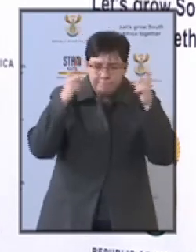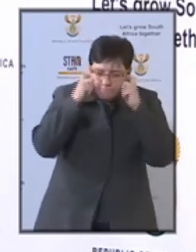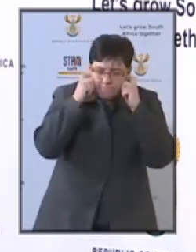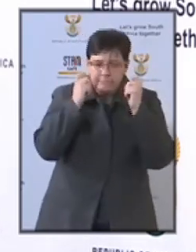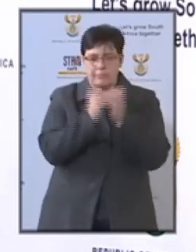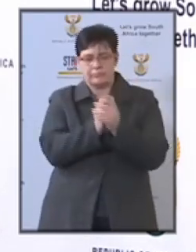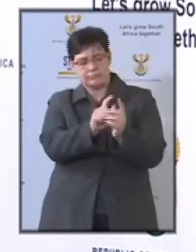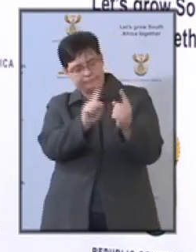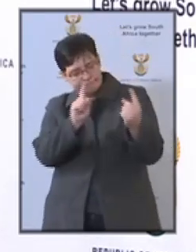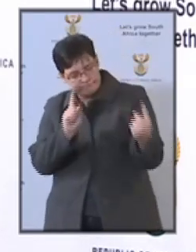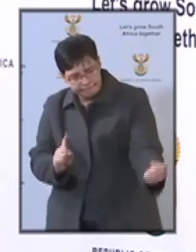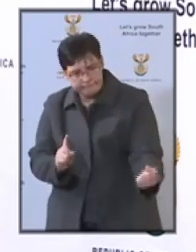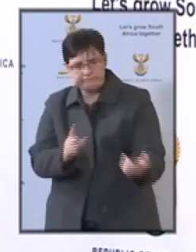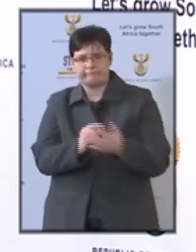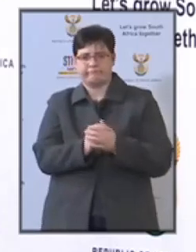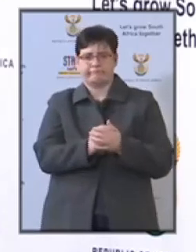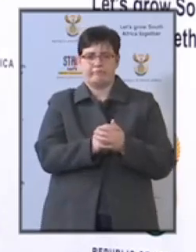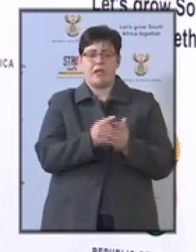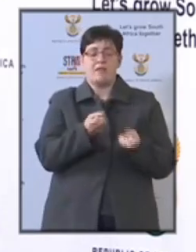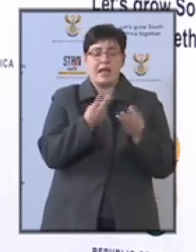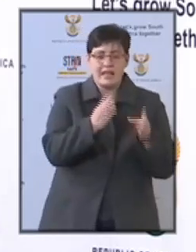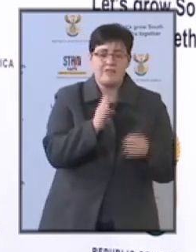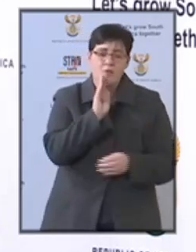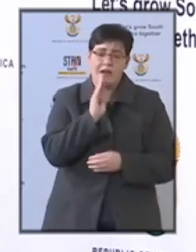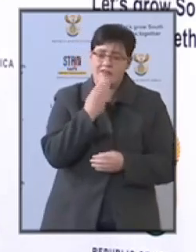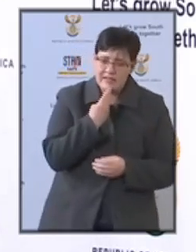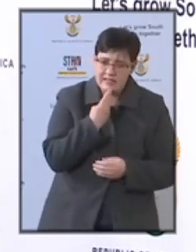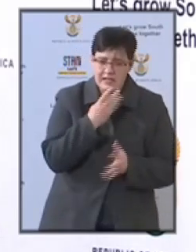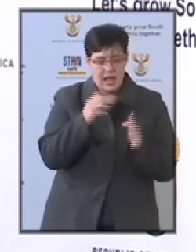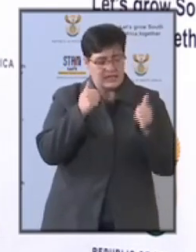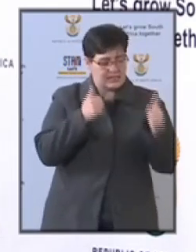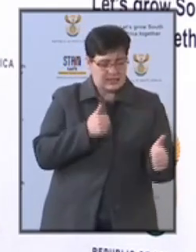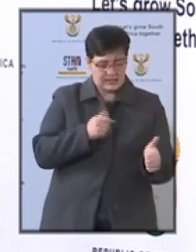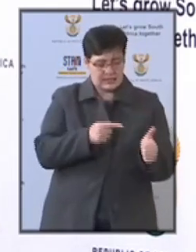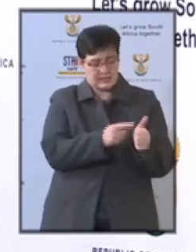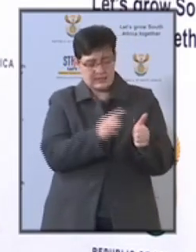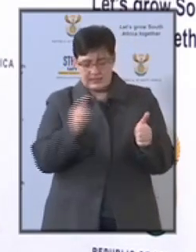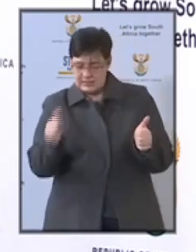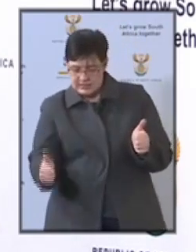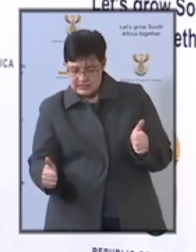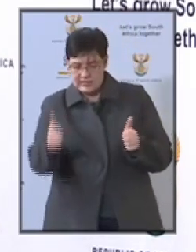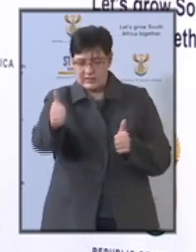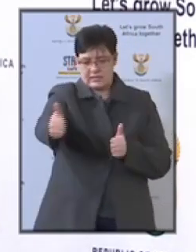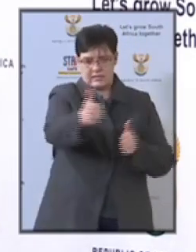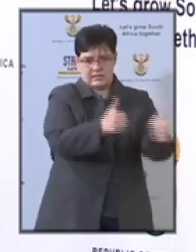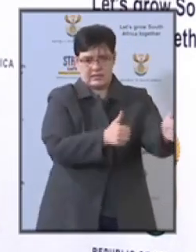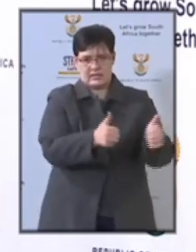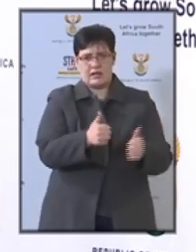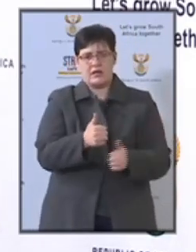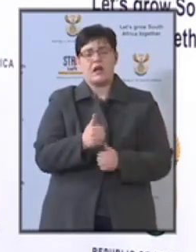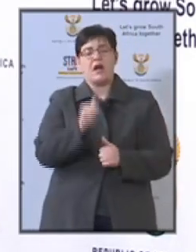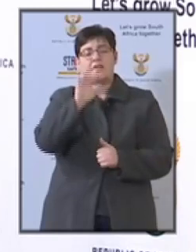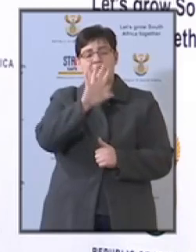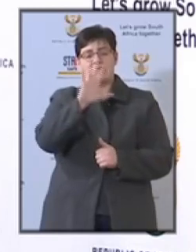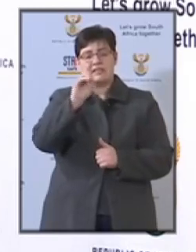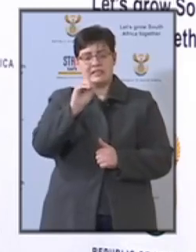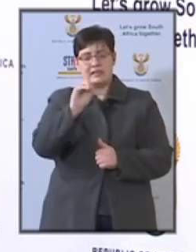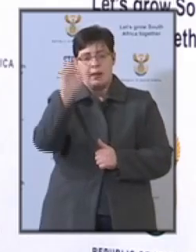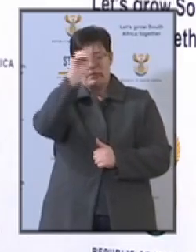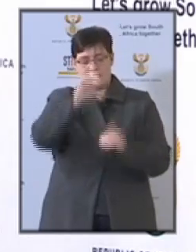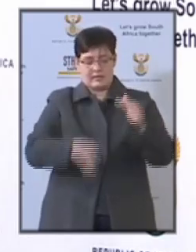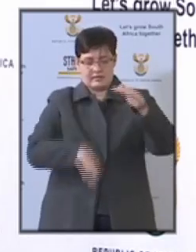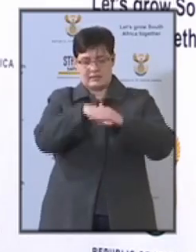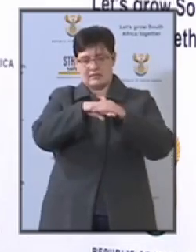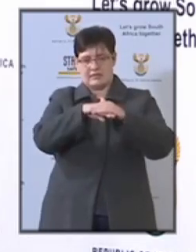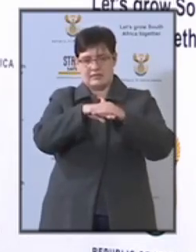worn. If they are providing breakfast in terms of the sitting area, they must ensure that not more than 50%